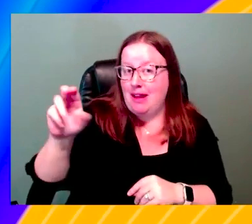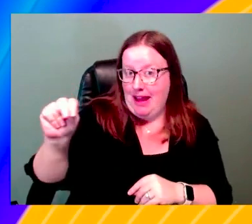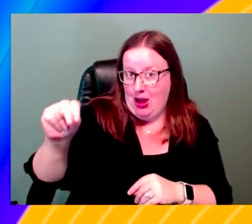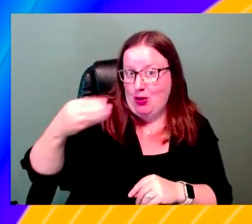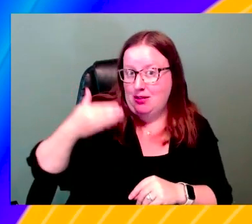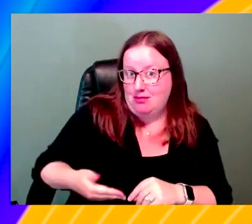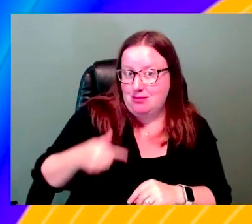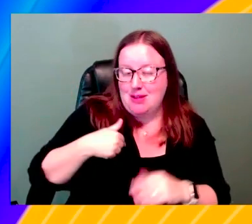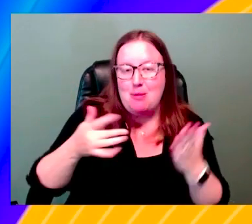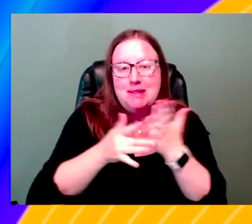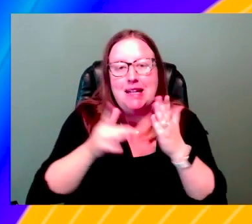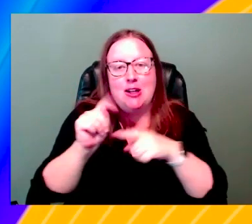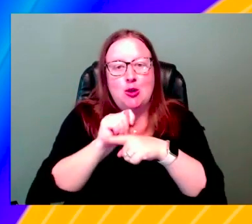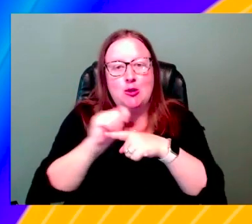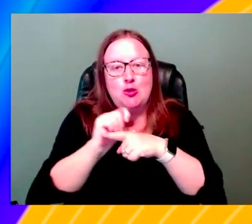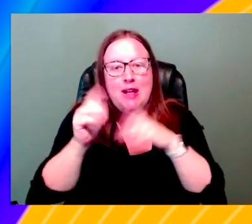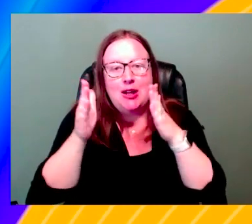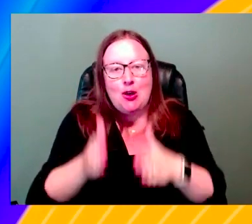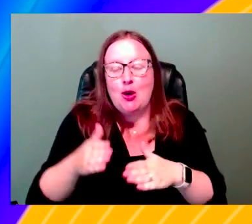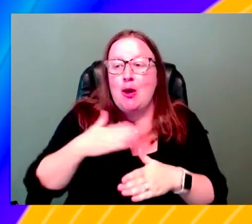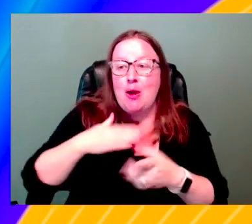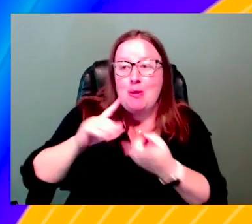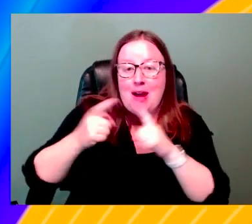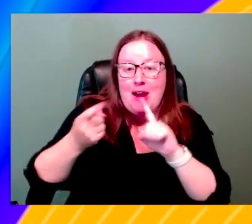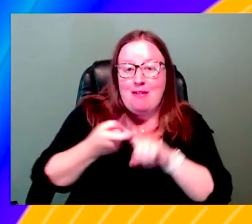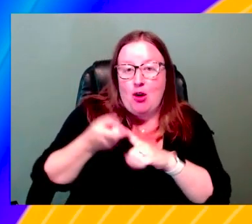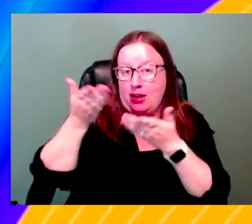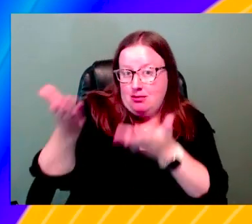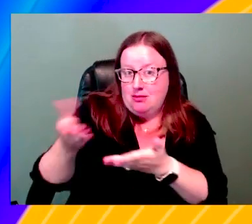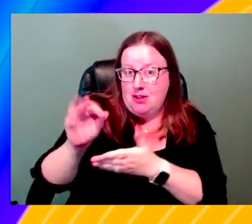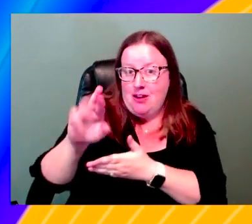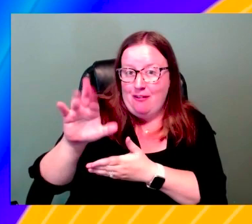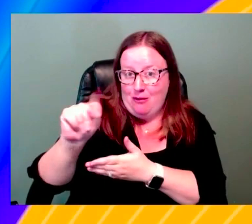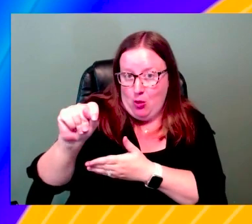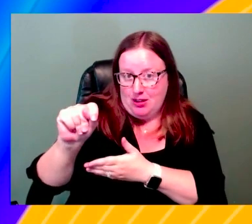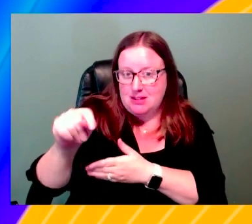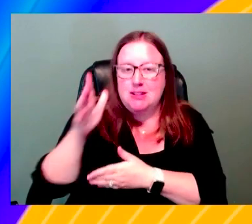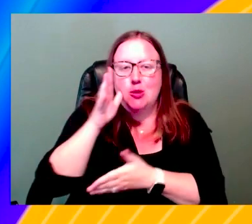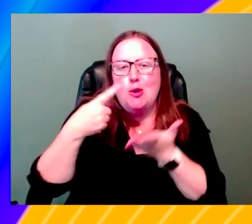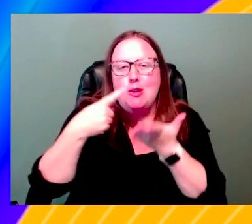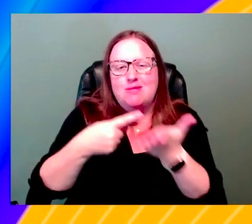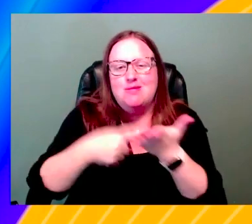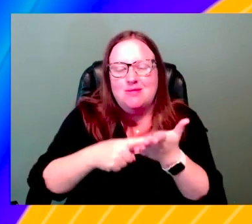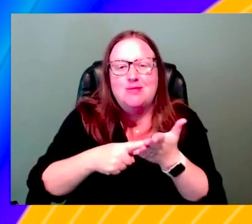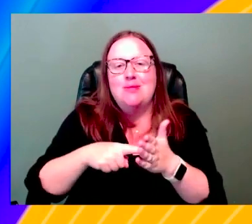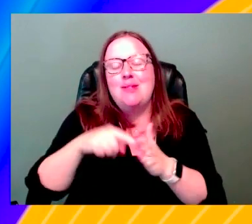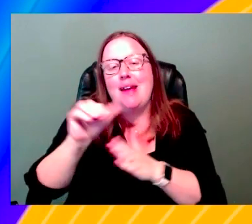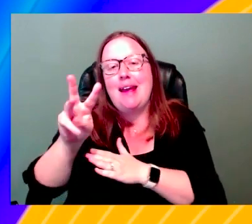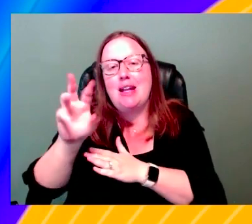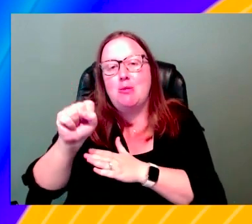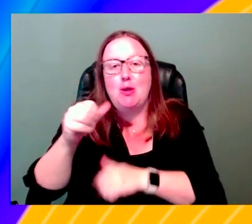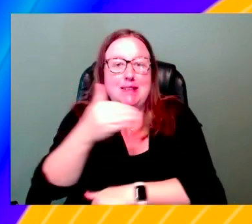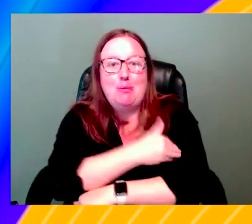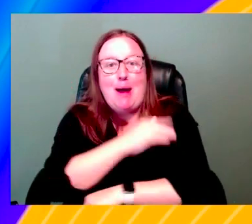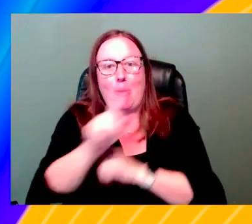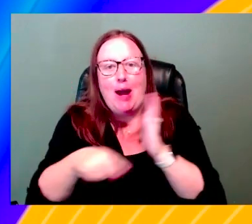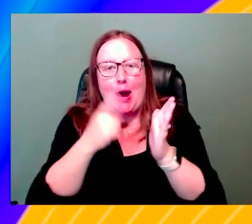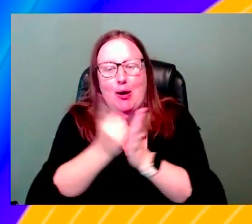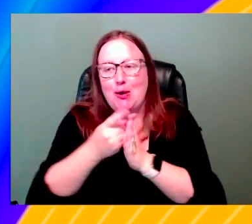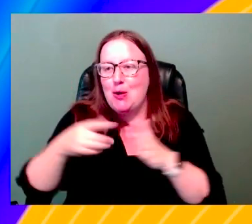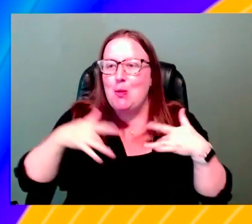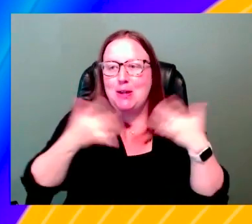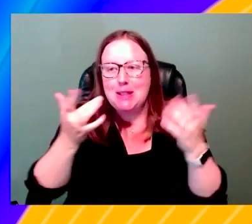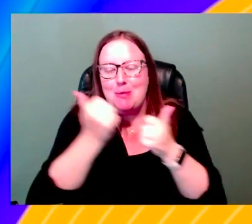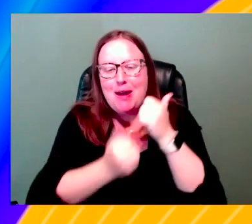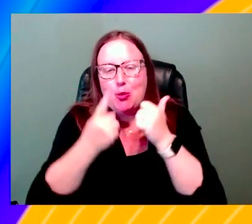Certification team, and with me we have my friend Forrest, and we're going to talk about AWS Power Hour. What's up, everybody? My name is Forrest Penland,